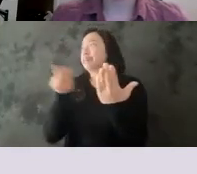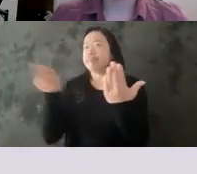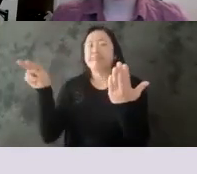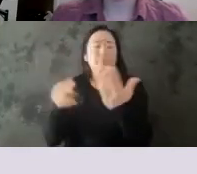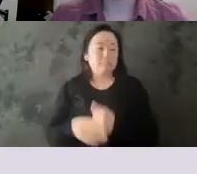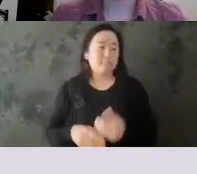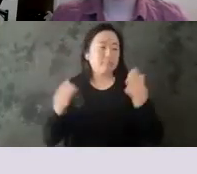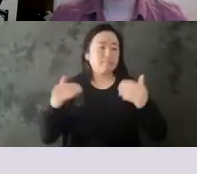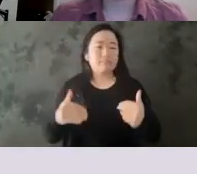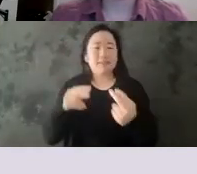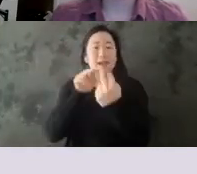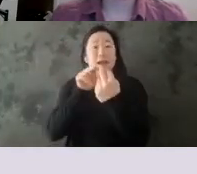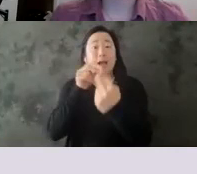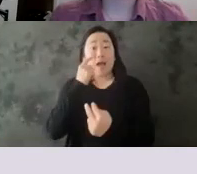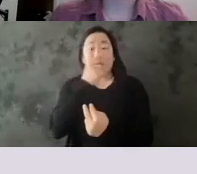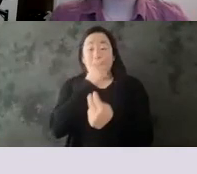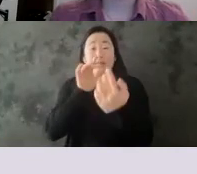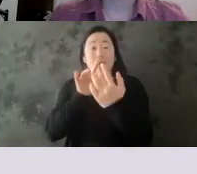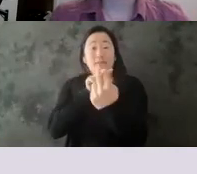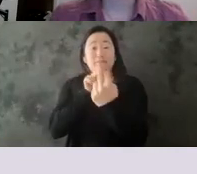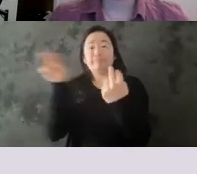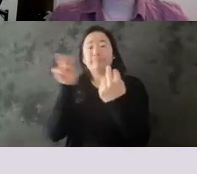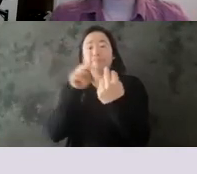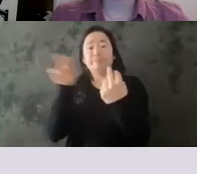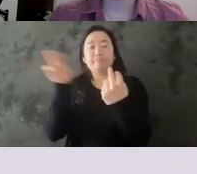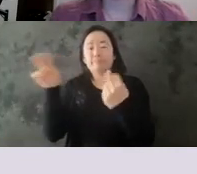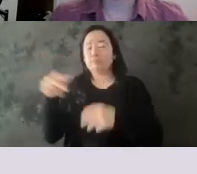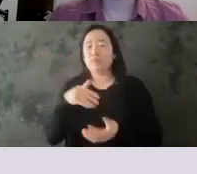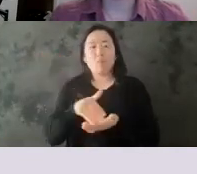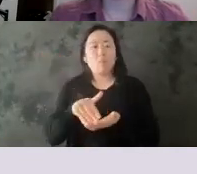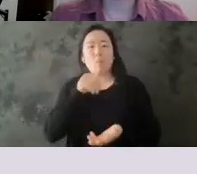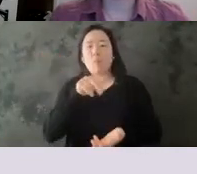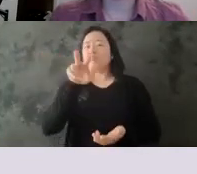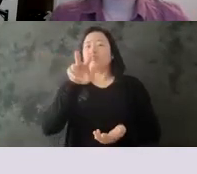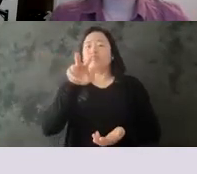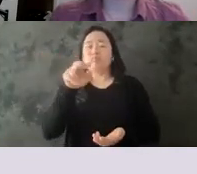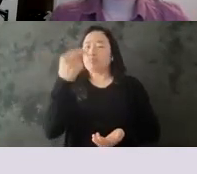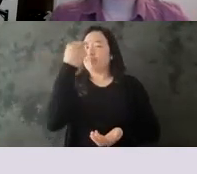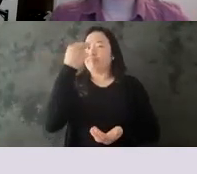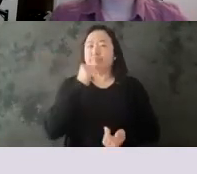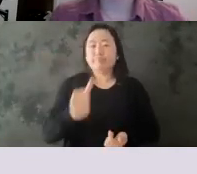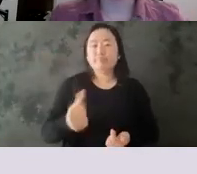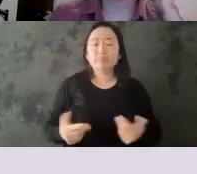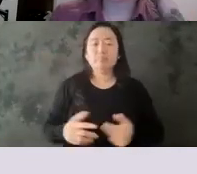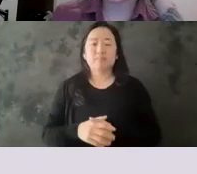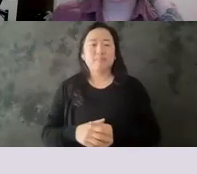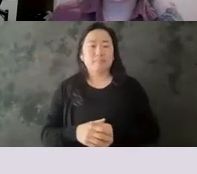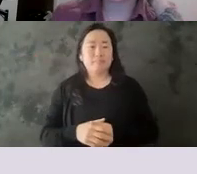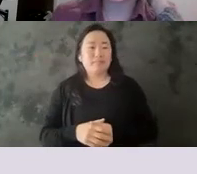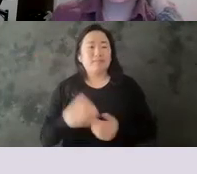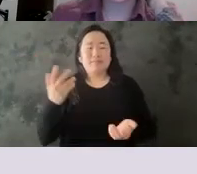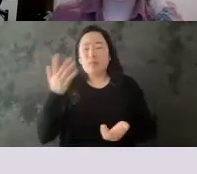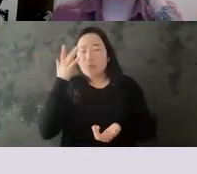Lack of eye contact. I think sometimes this comes up because it's difficult for people to establish trust with someone